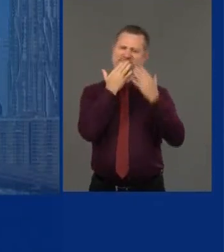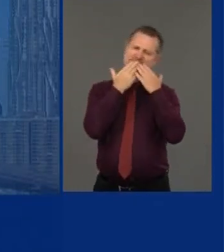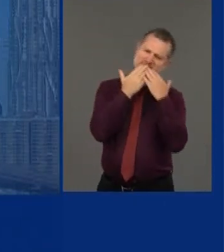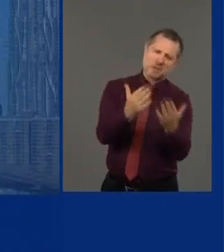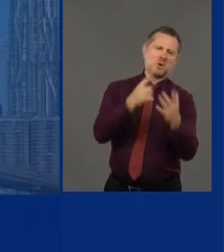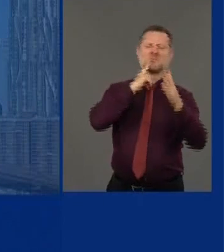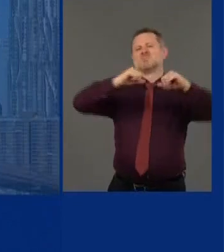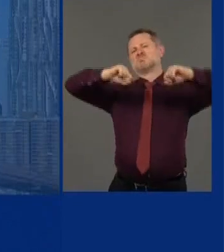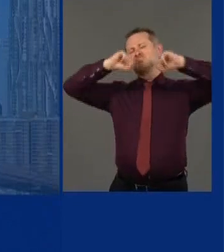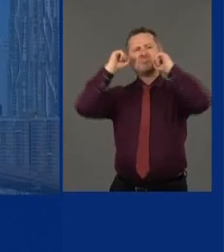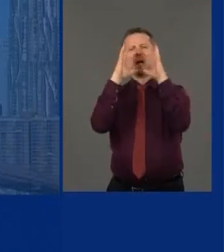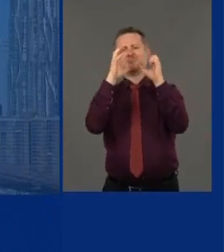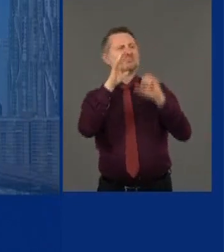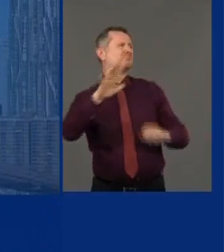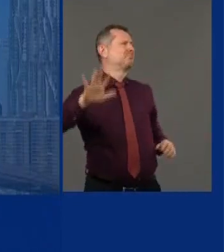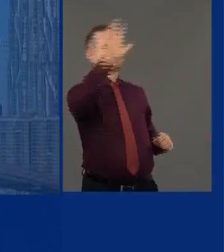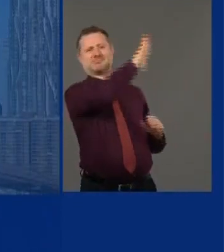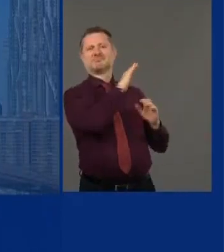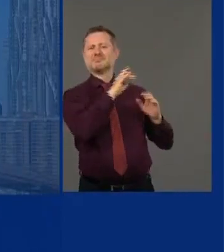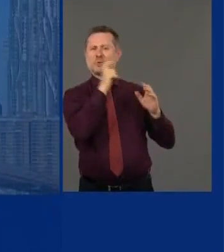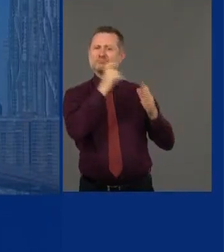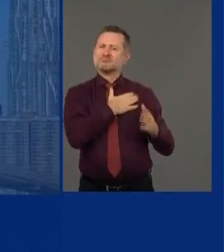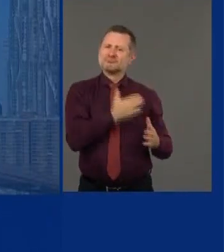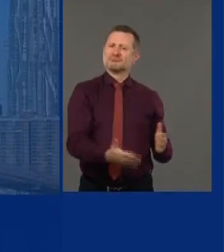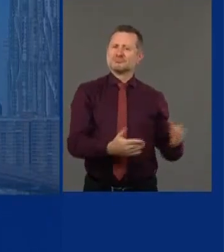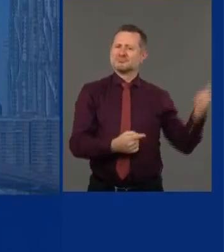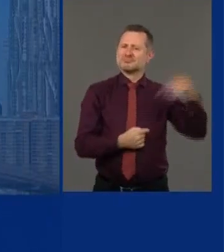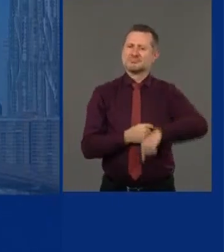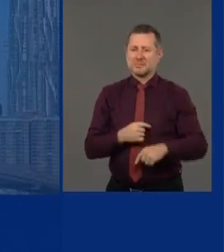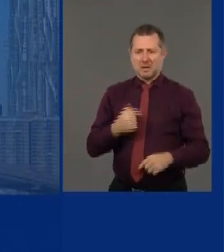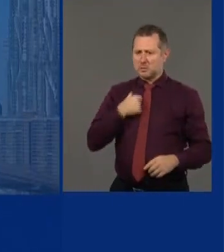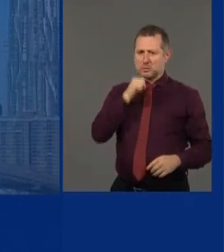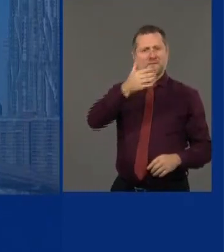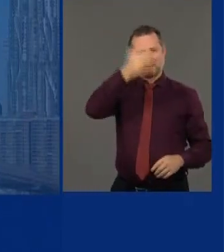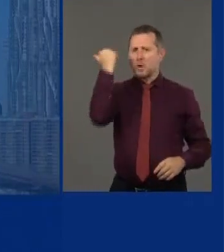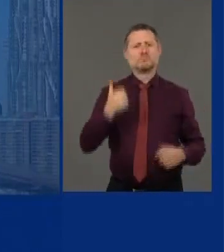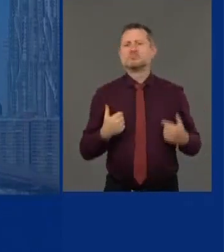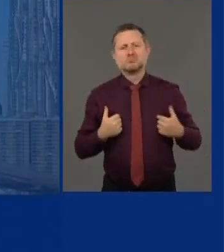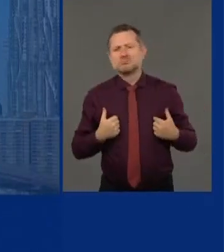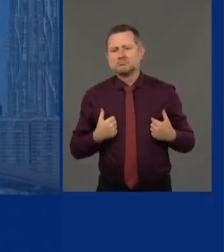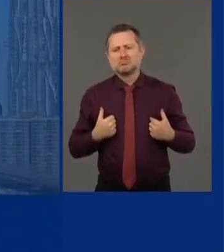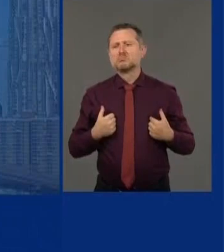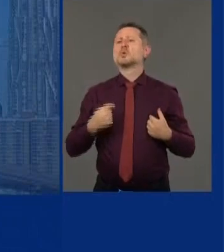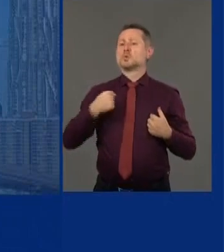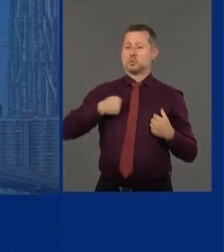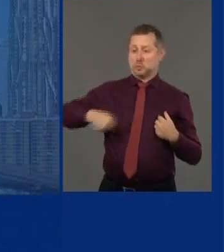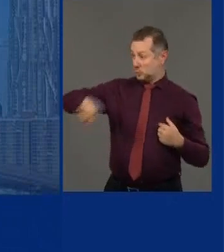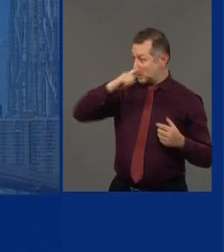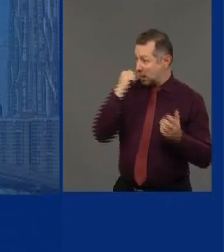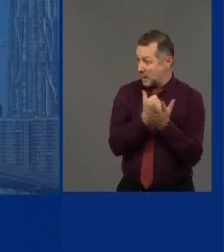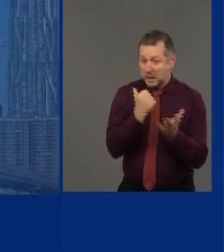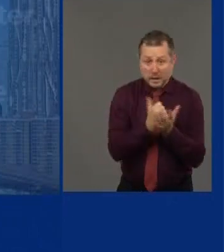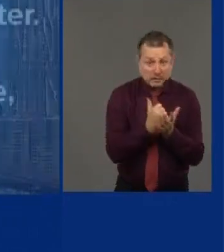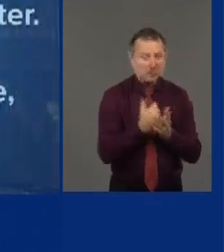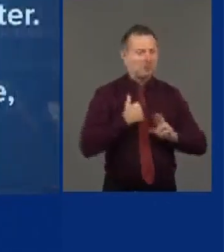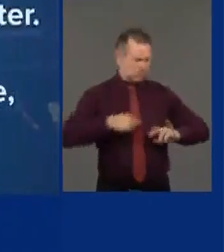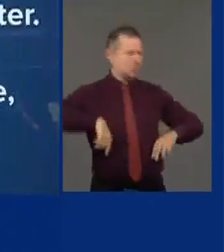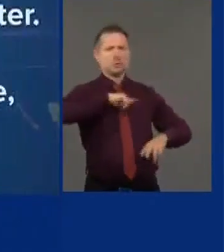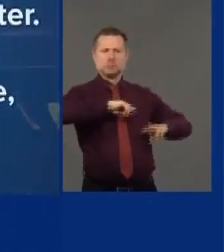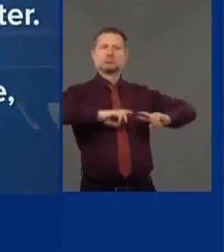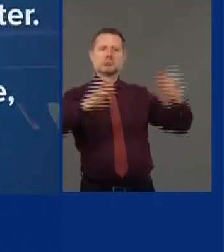amazing sign of generosity. So we don't forget as New Yorkers, and we'll be there for other people. A